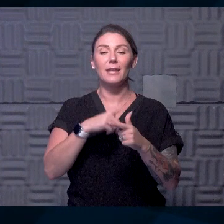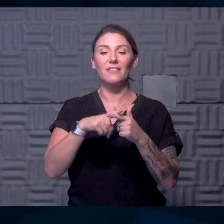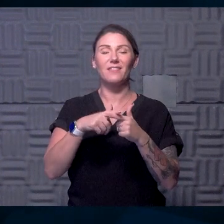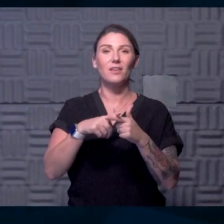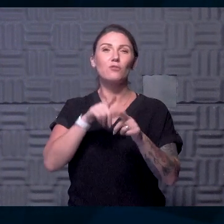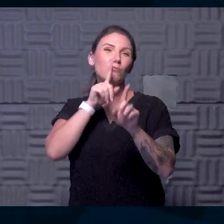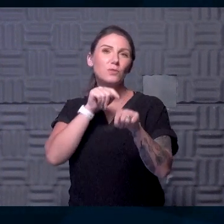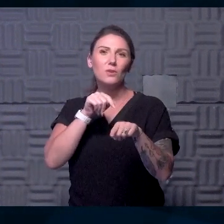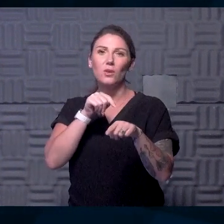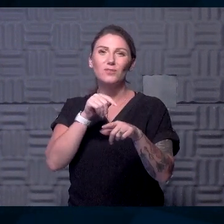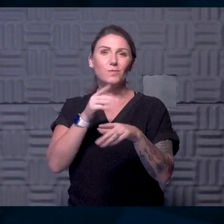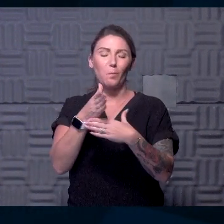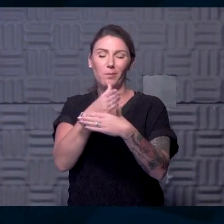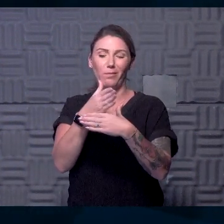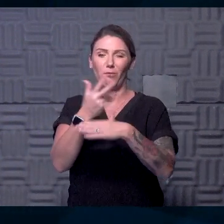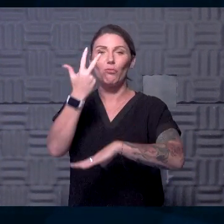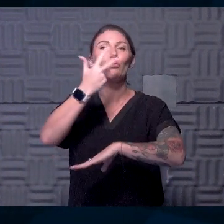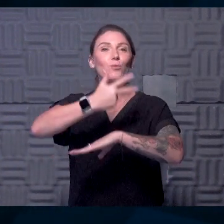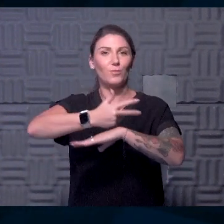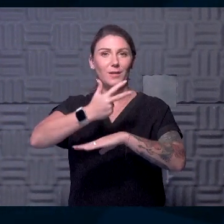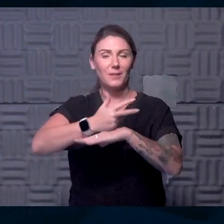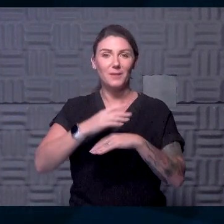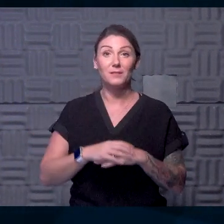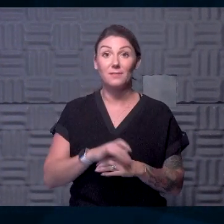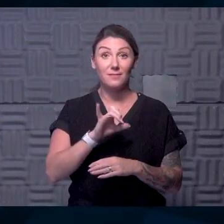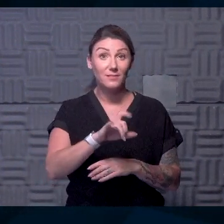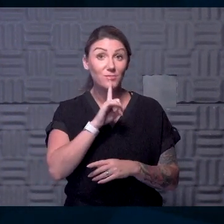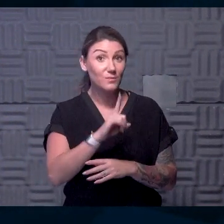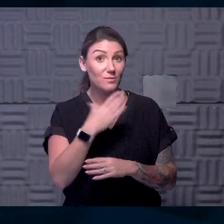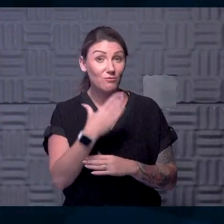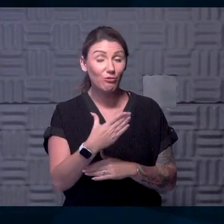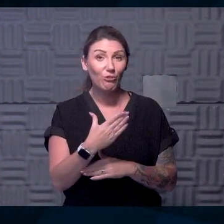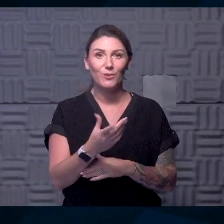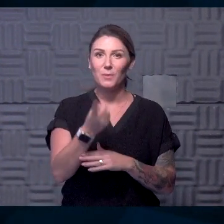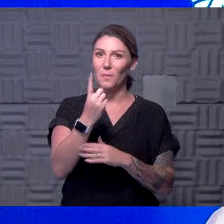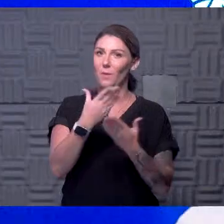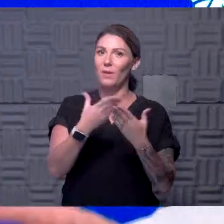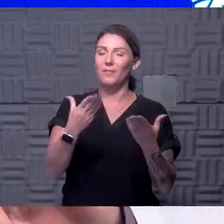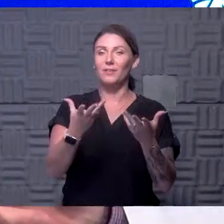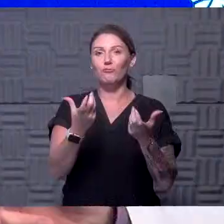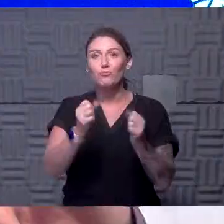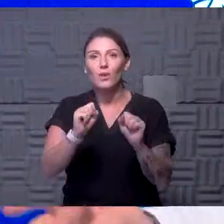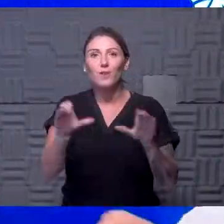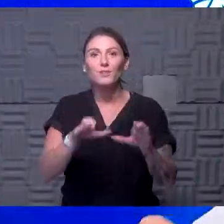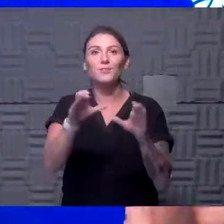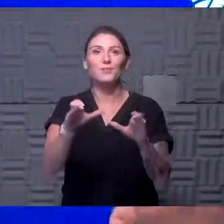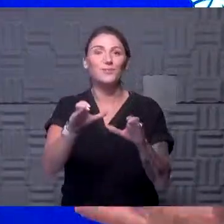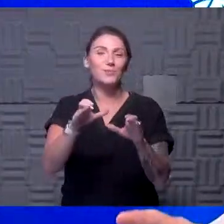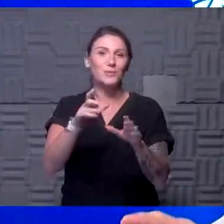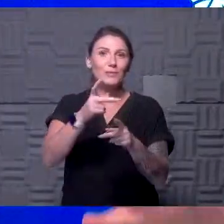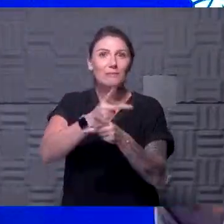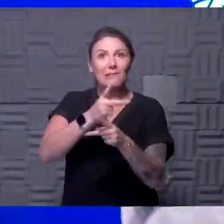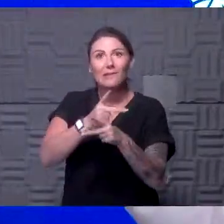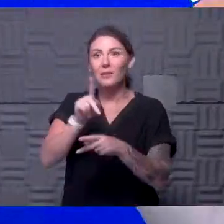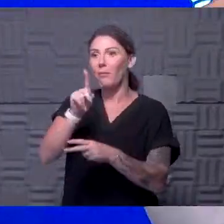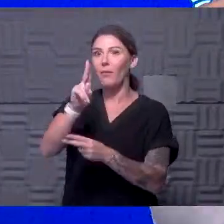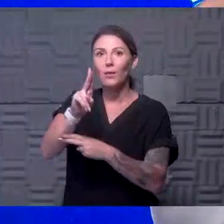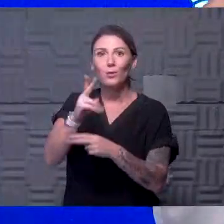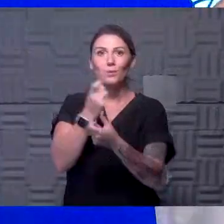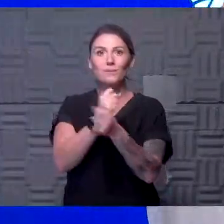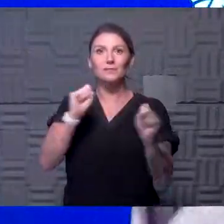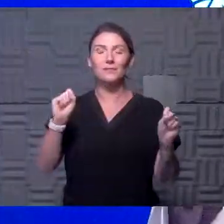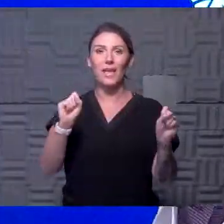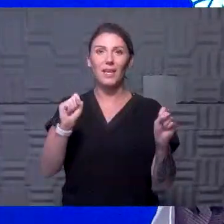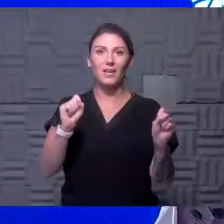results back within 3 days. All right, that's really good. And I think that's the one thing we're trying to do to help keep KU safe. We said